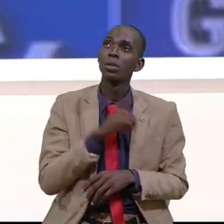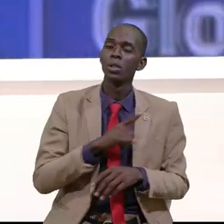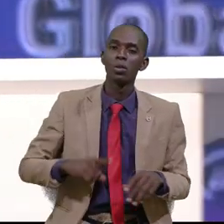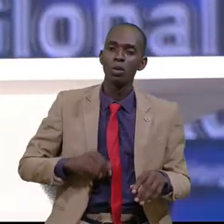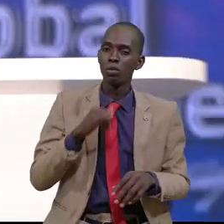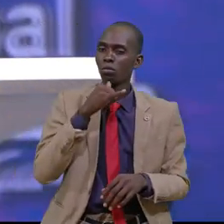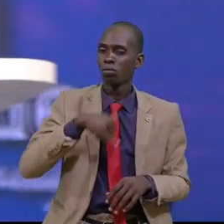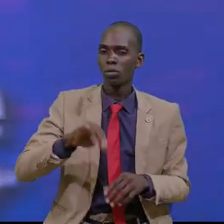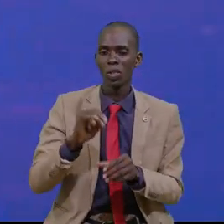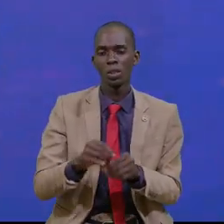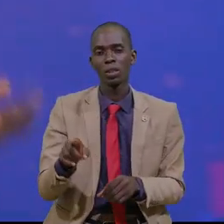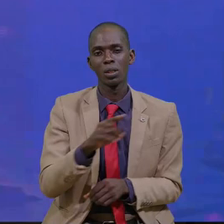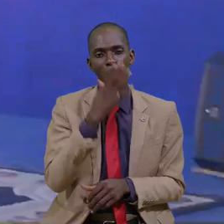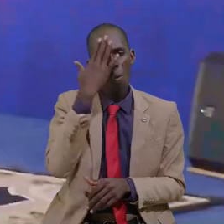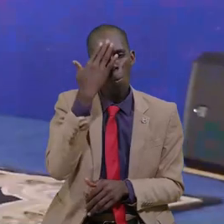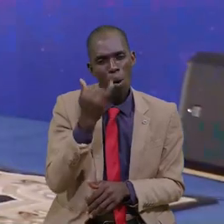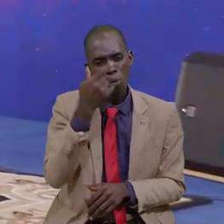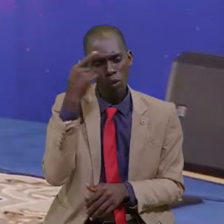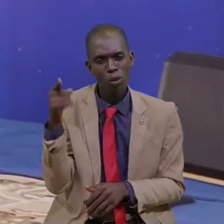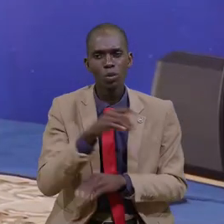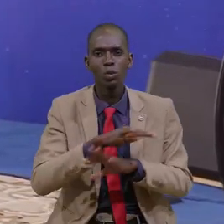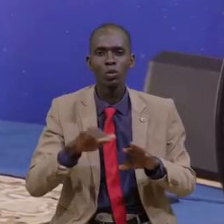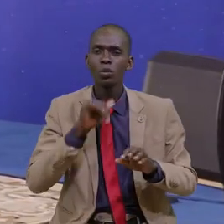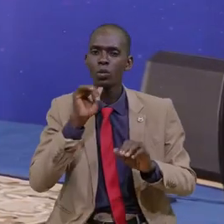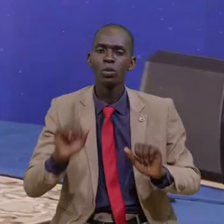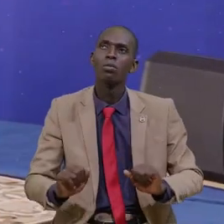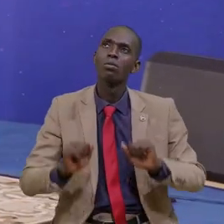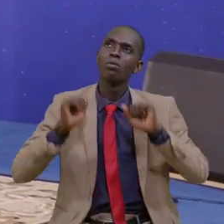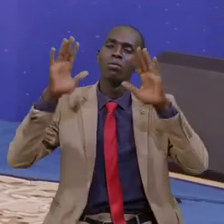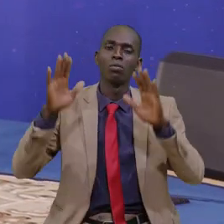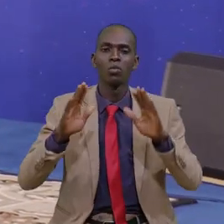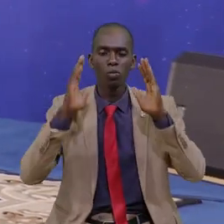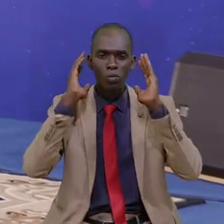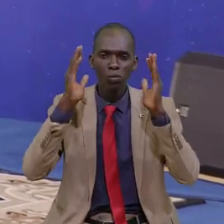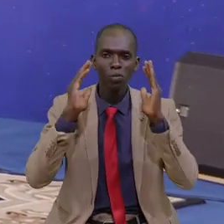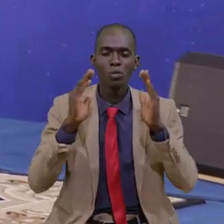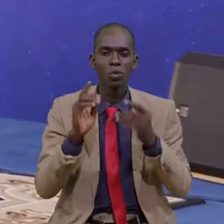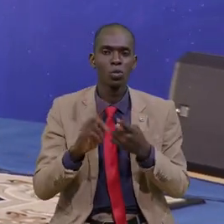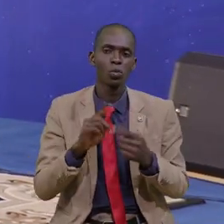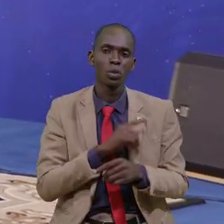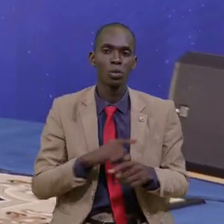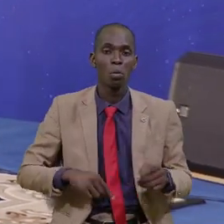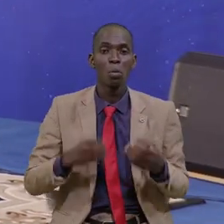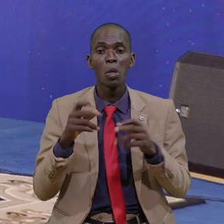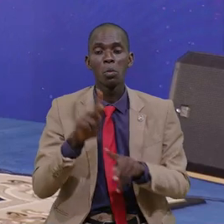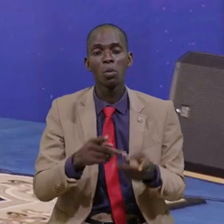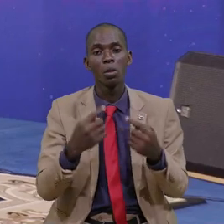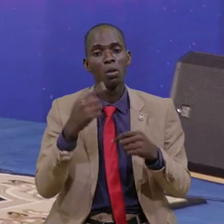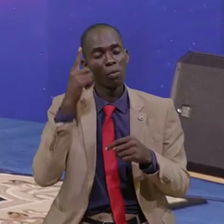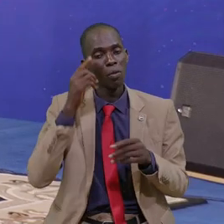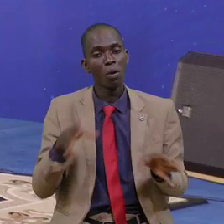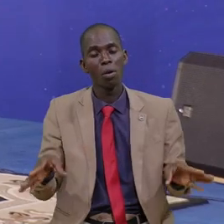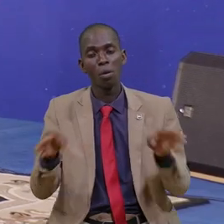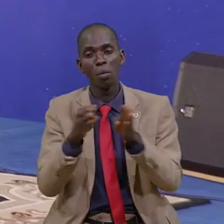the more earnest heed to the things they have heard. That's why many people come to conferences, the conferences that will lift them up